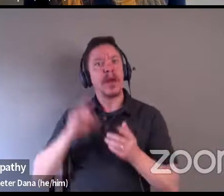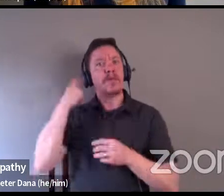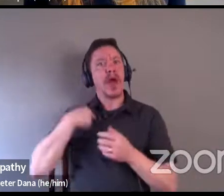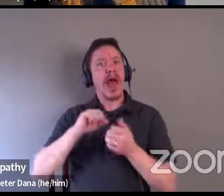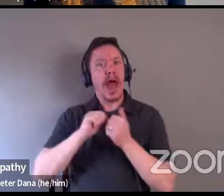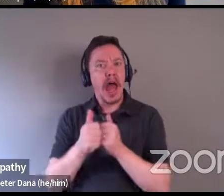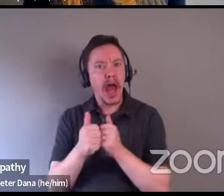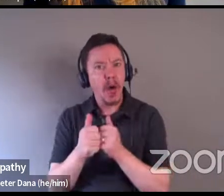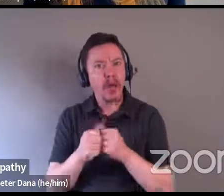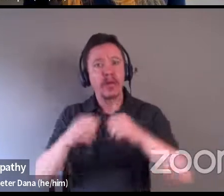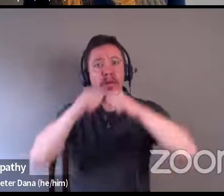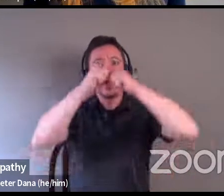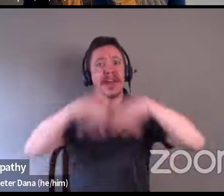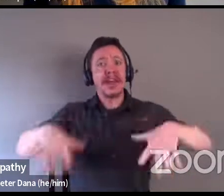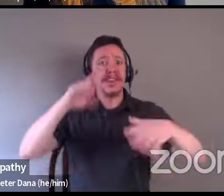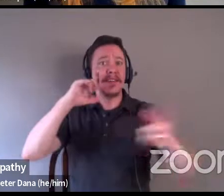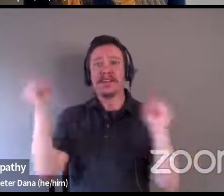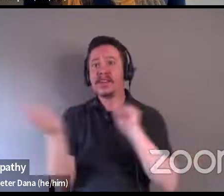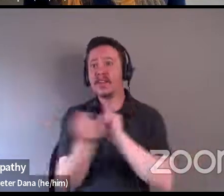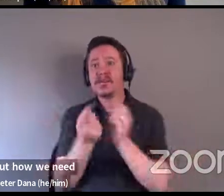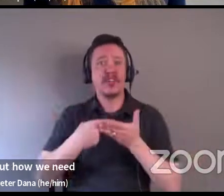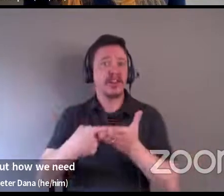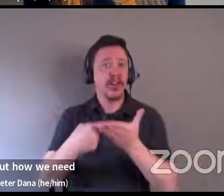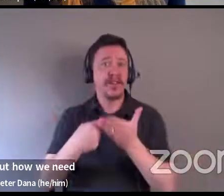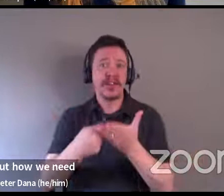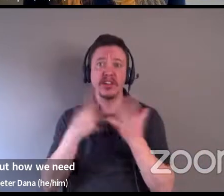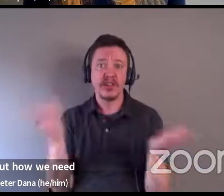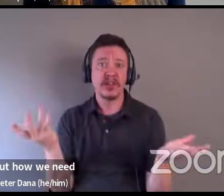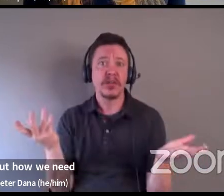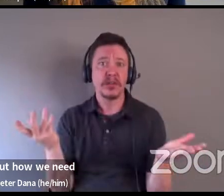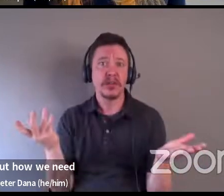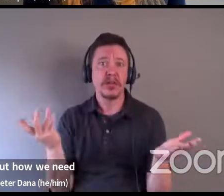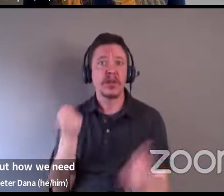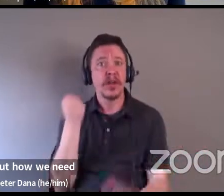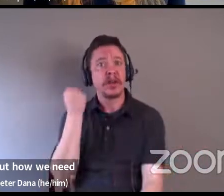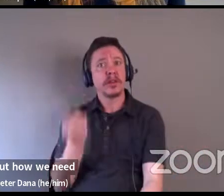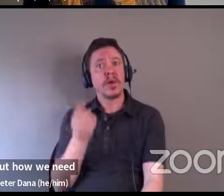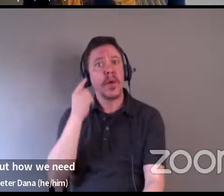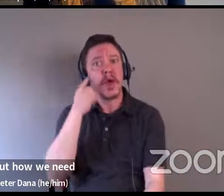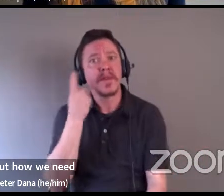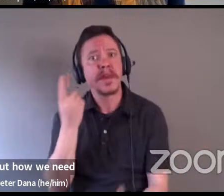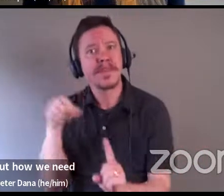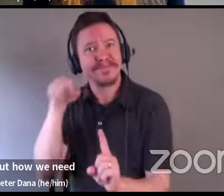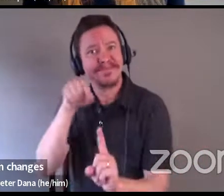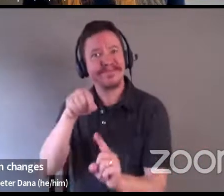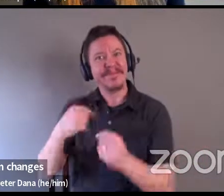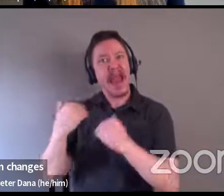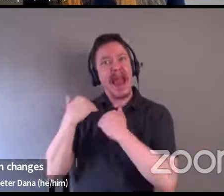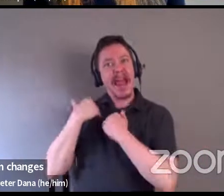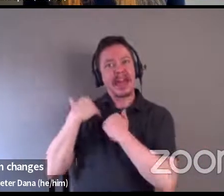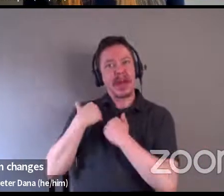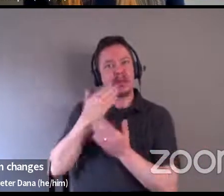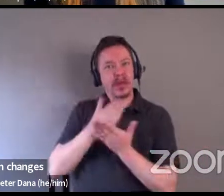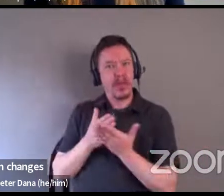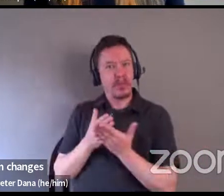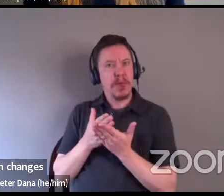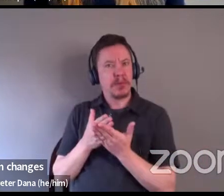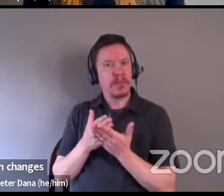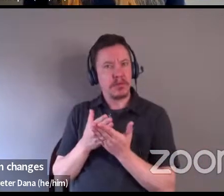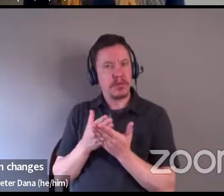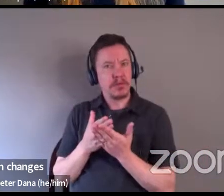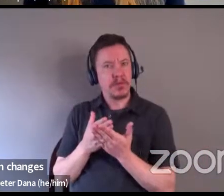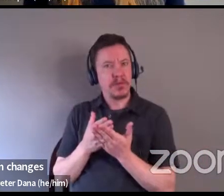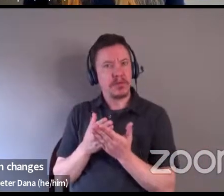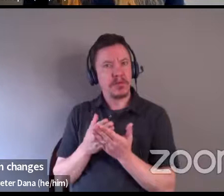It is a systems change conversation. And so I think that's where the accountability piece, that it's not a nice